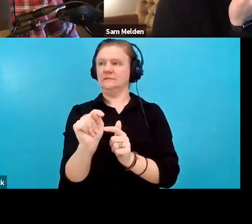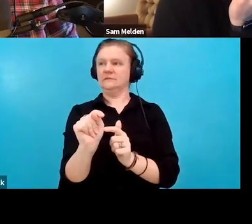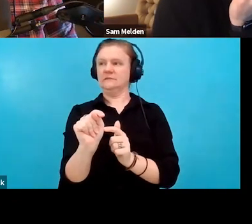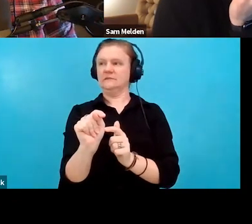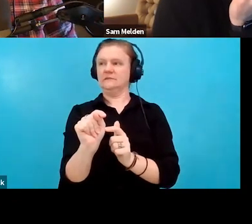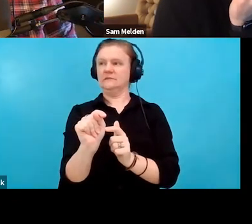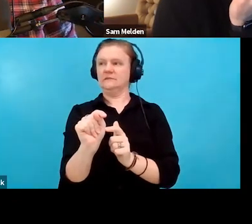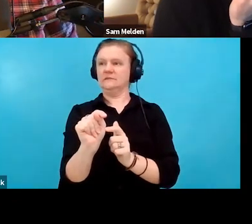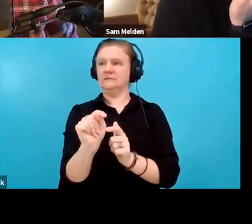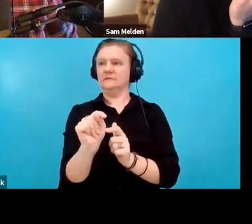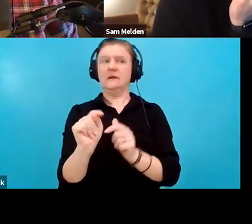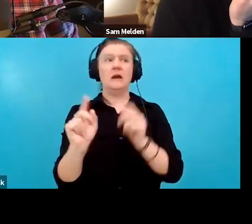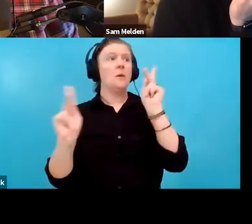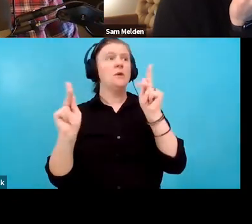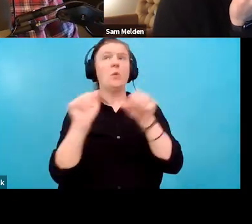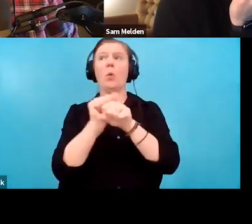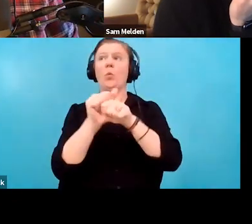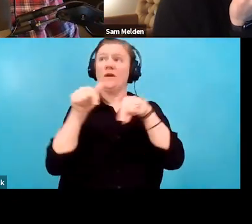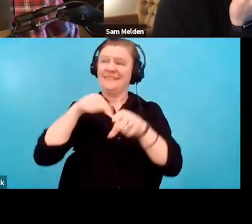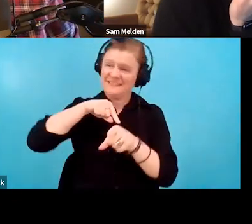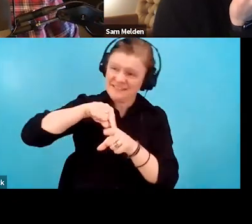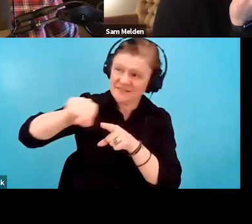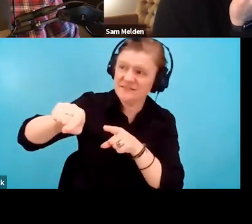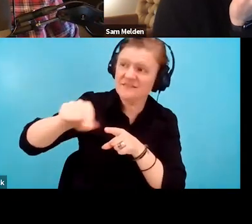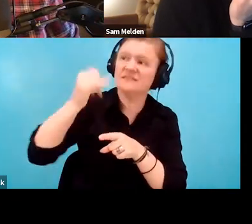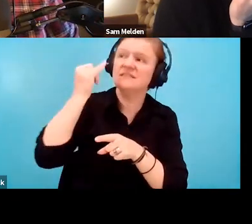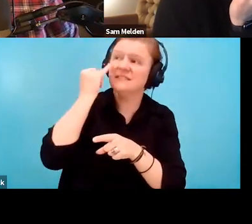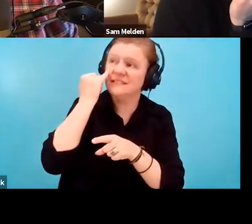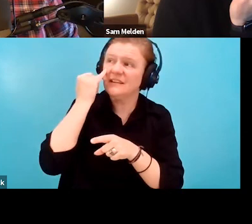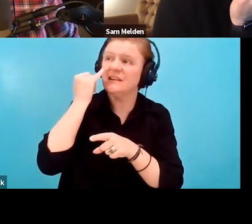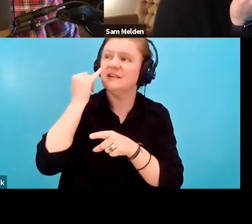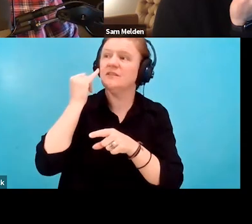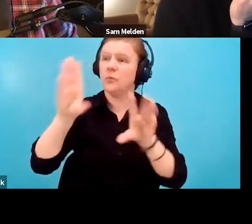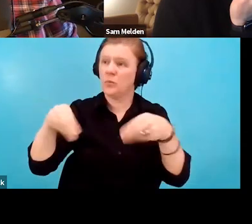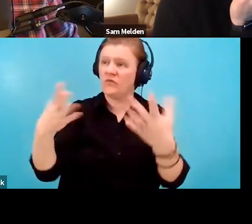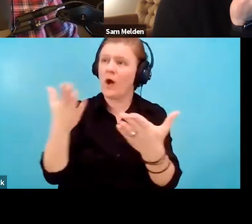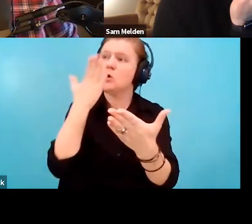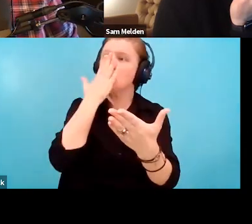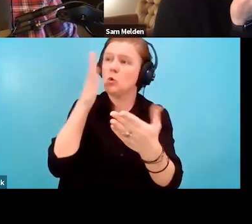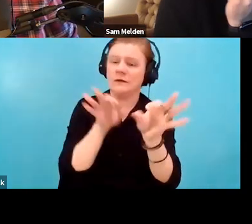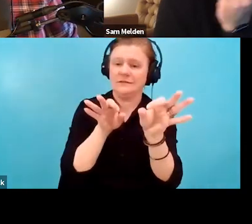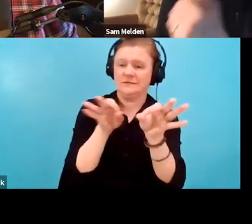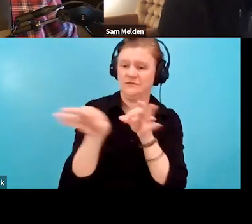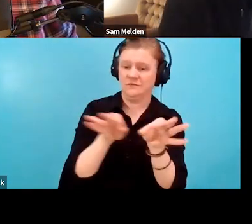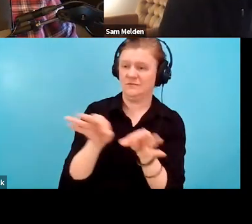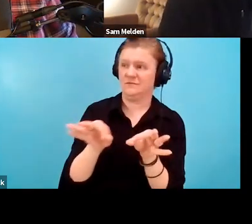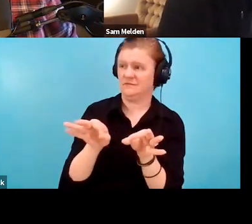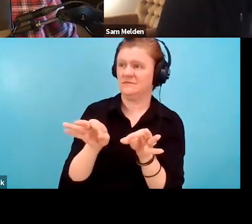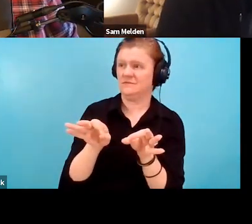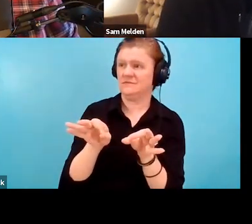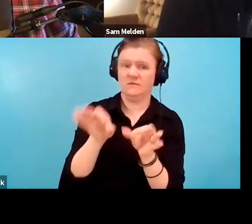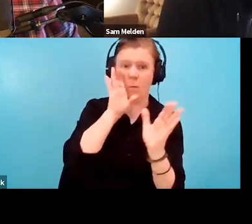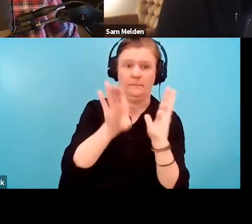who, you know, work in this world that by giving good human descriptions to scenes like